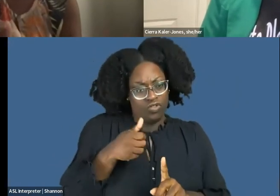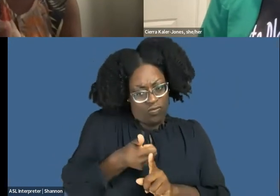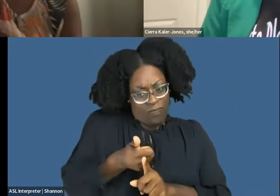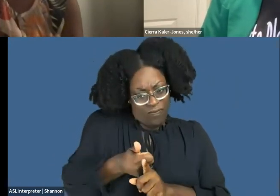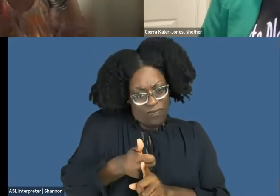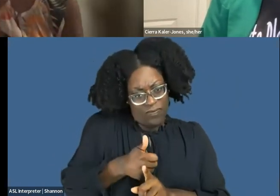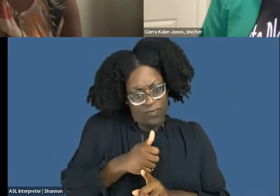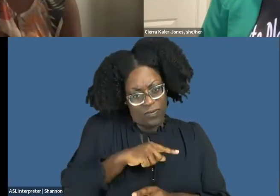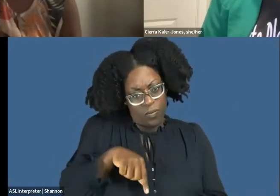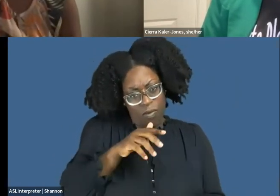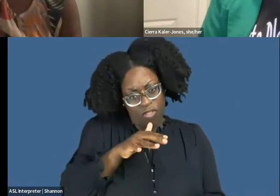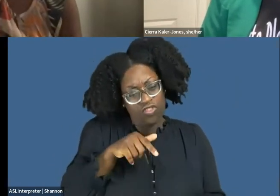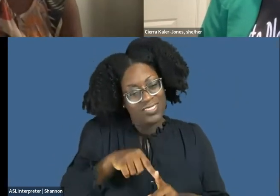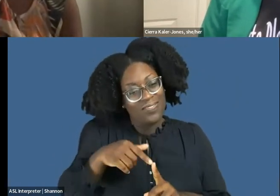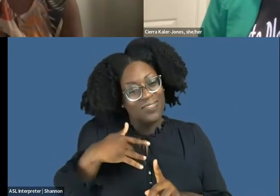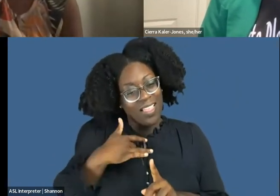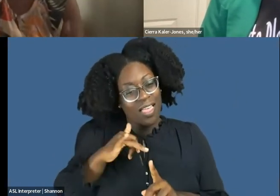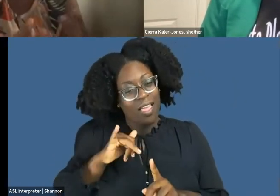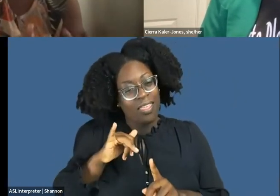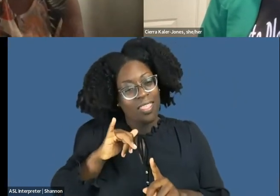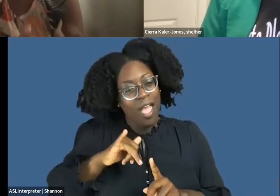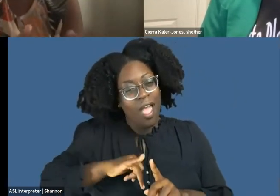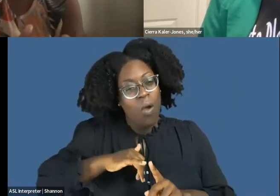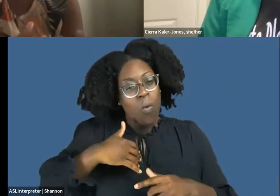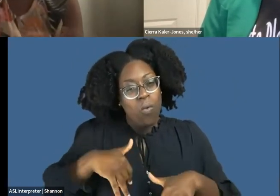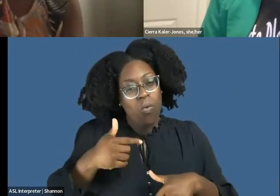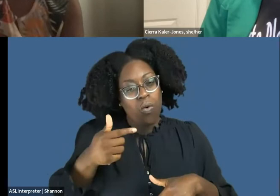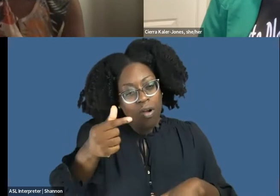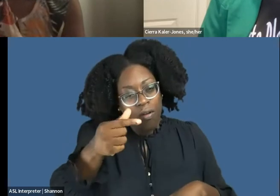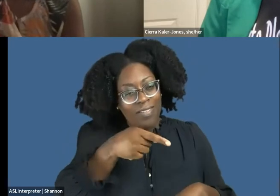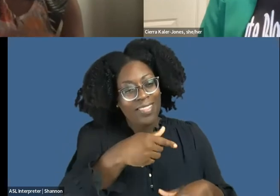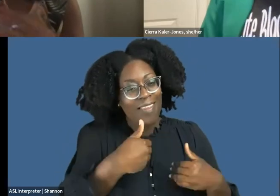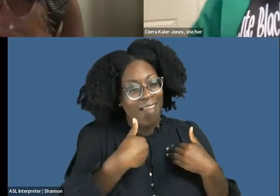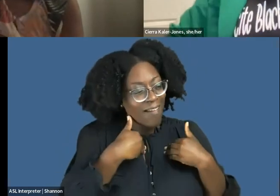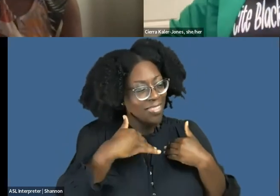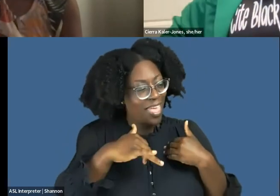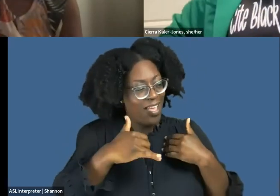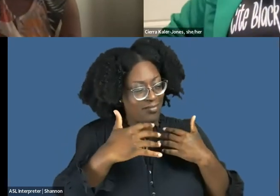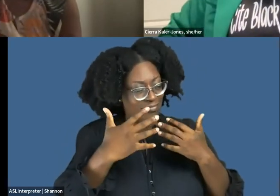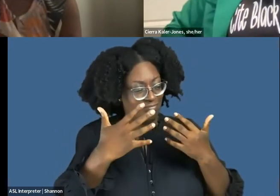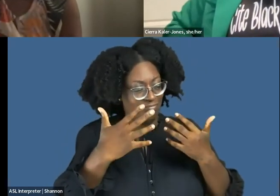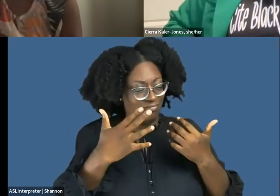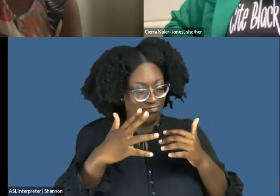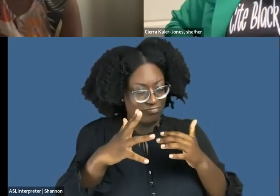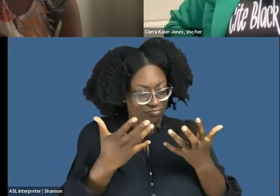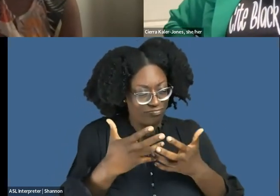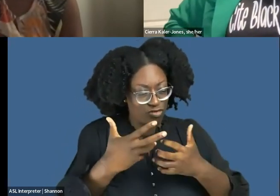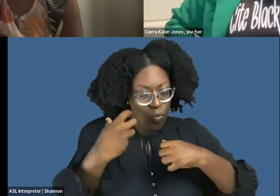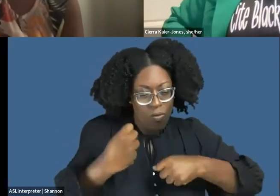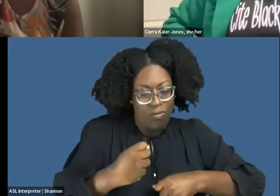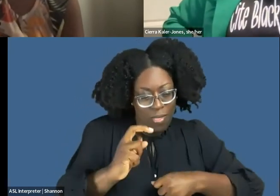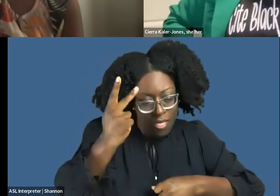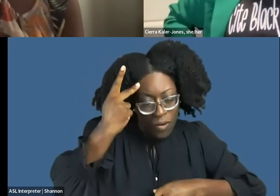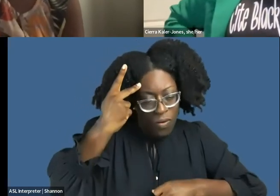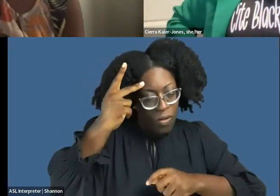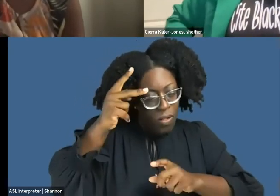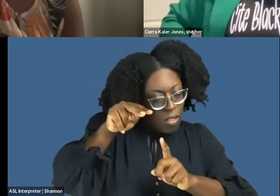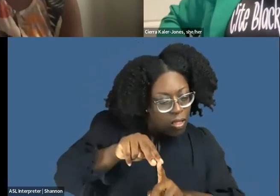to Garvey. And she says she signs up for the UNIA then and there. And she really is a lifelong Garveyite after